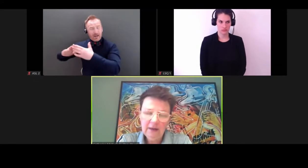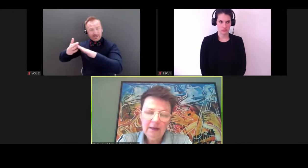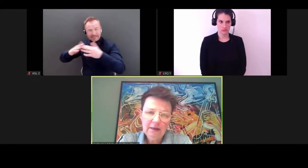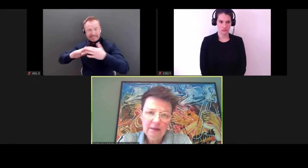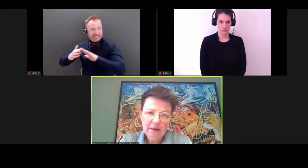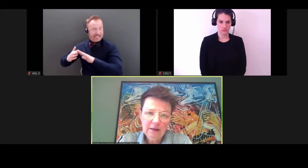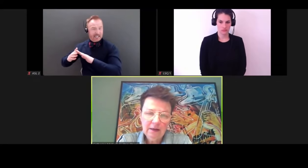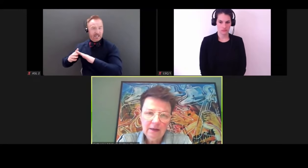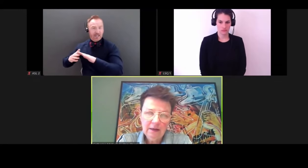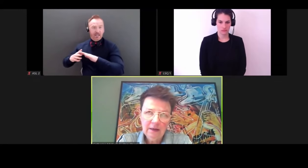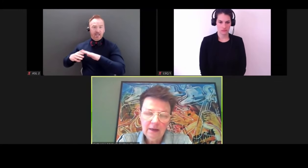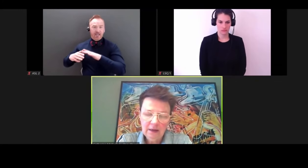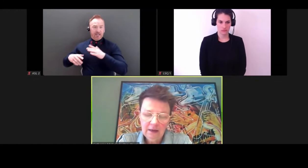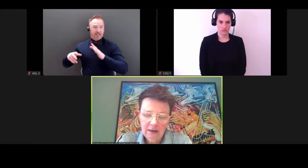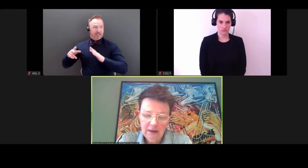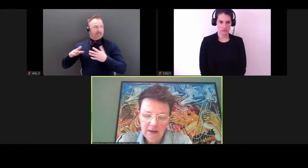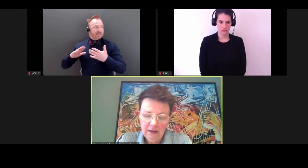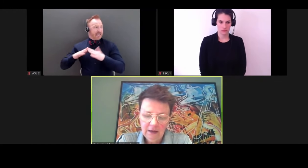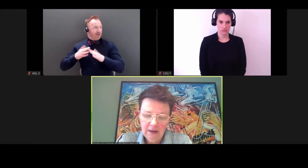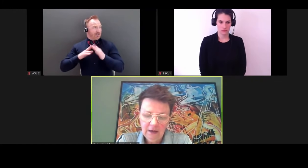And